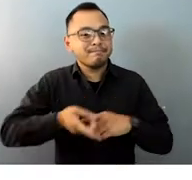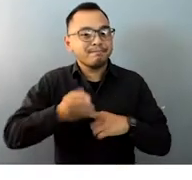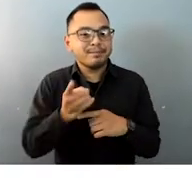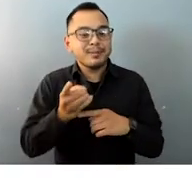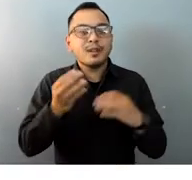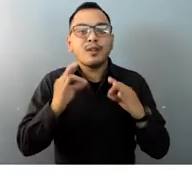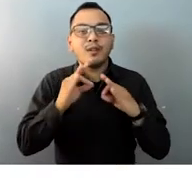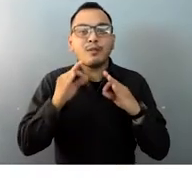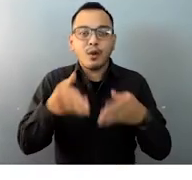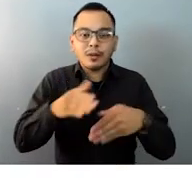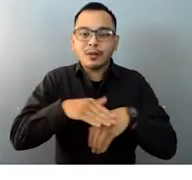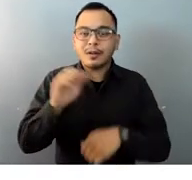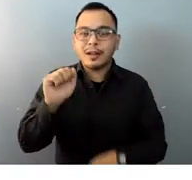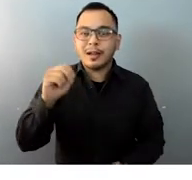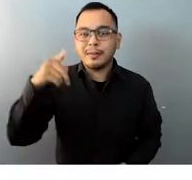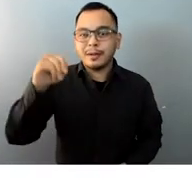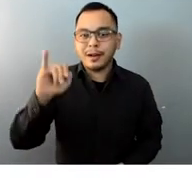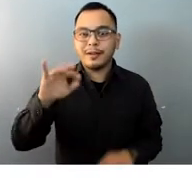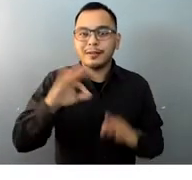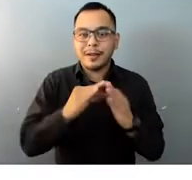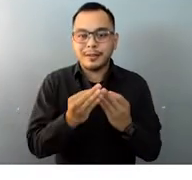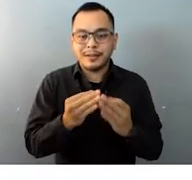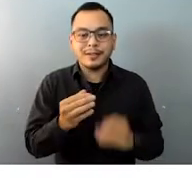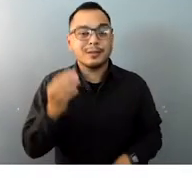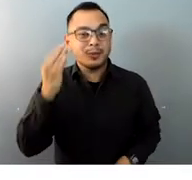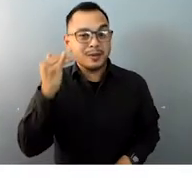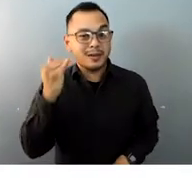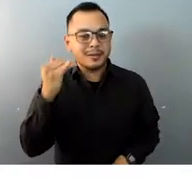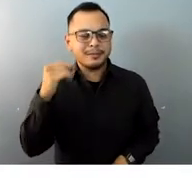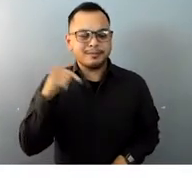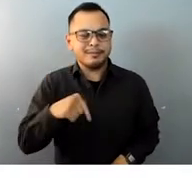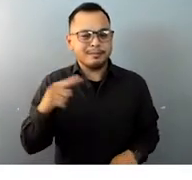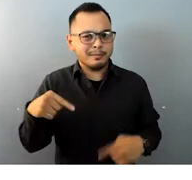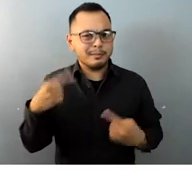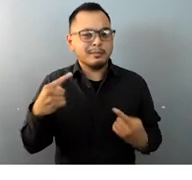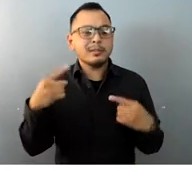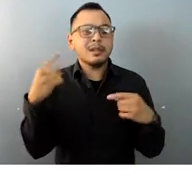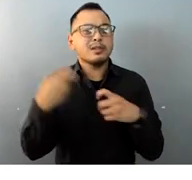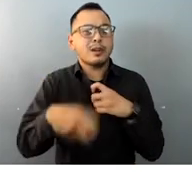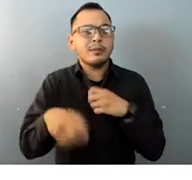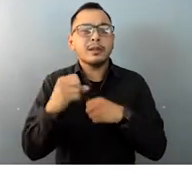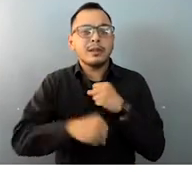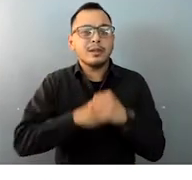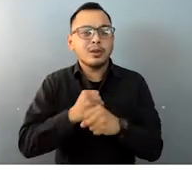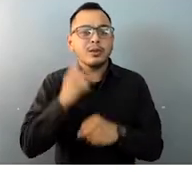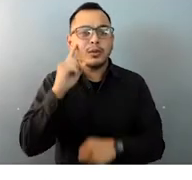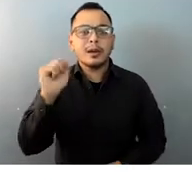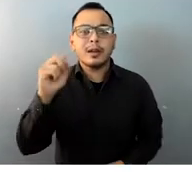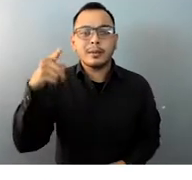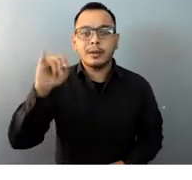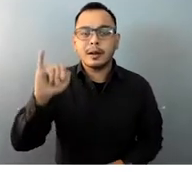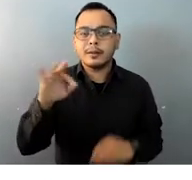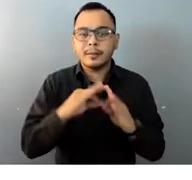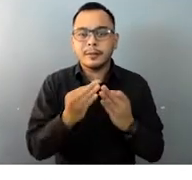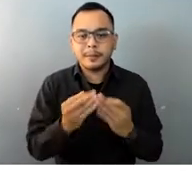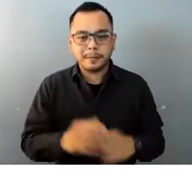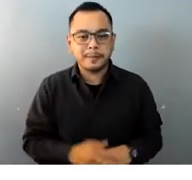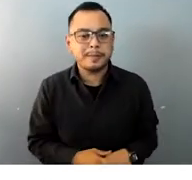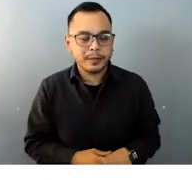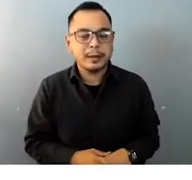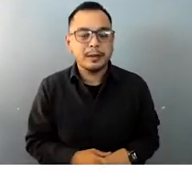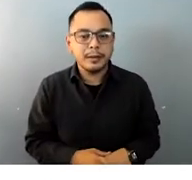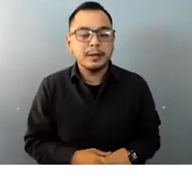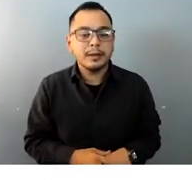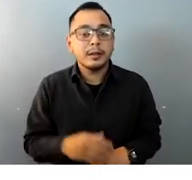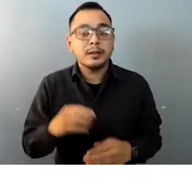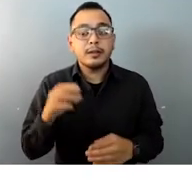family. And we're going to take a moment to focus on AAPI families, because this has been a brutal year for AAPI